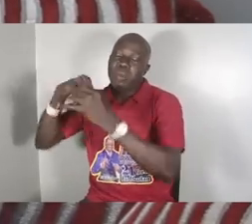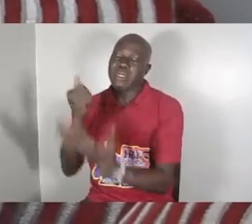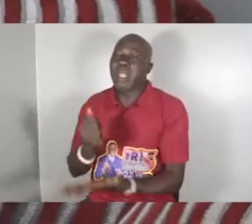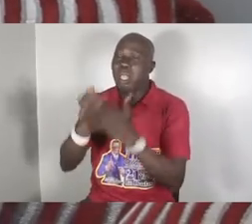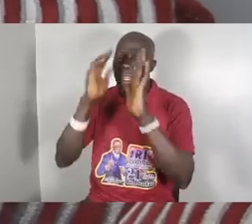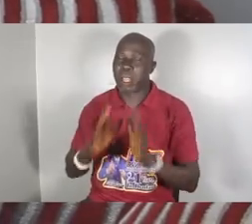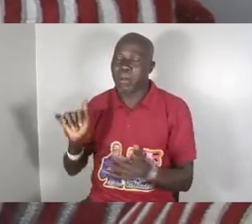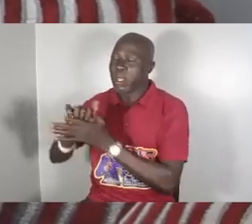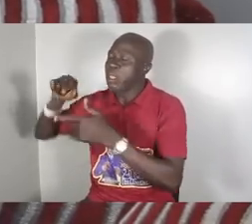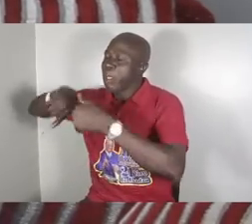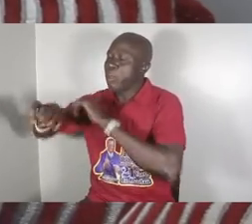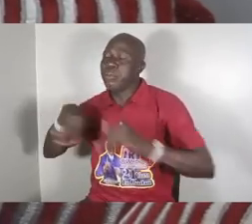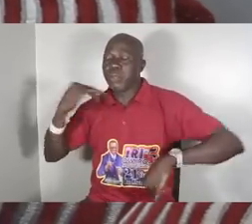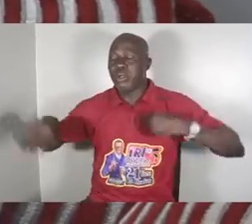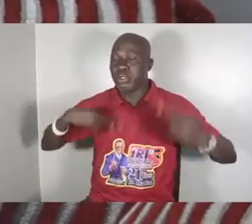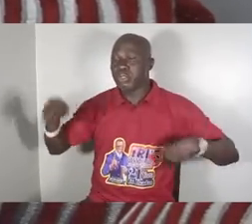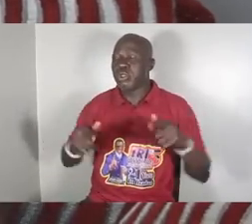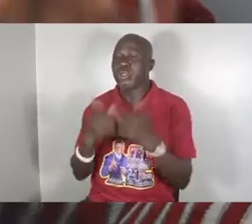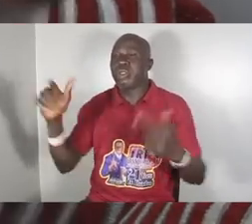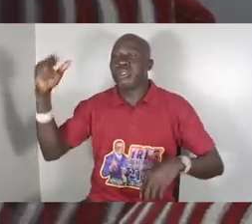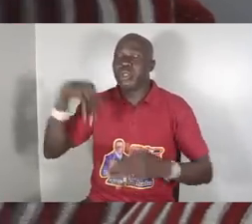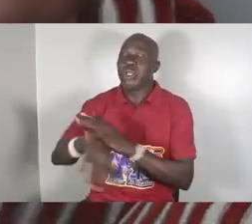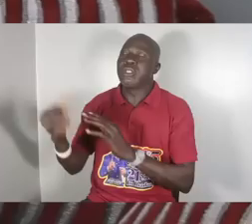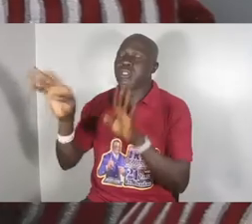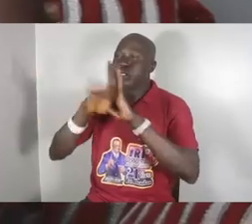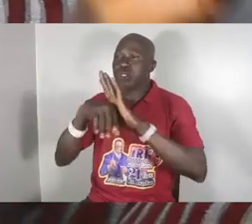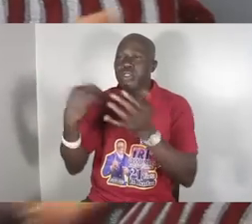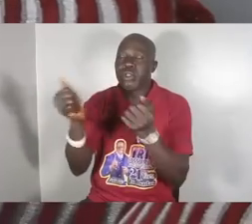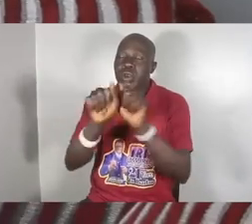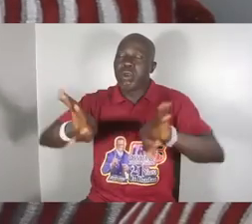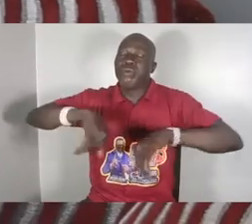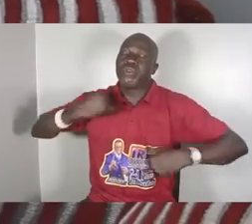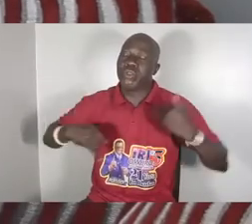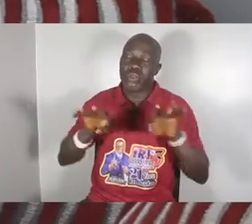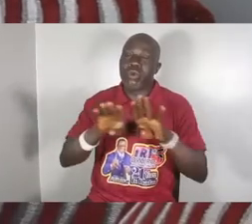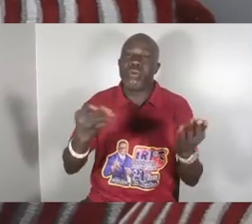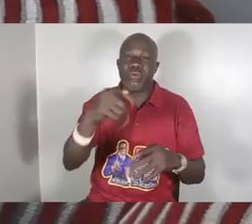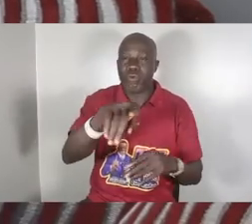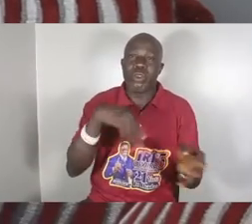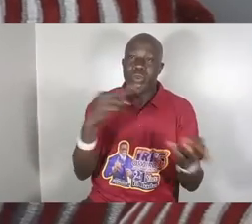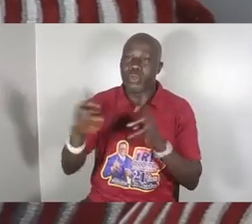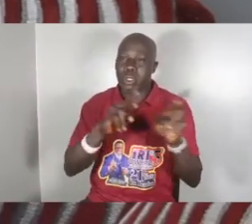master in hell. Come on, call you are your Lord. Now make yourself a great one. One, yes, amen. Father of masterful.